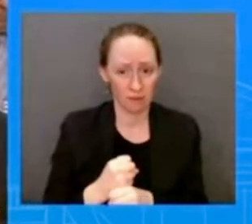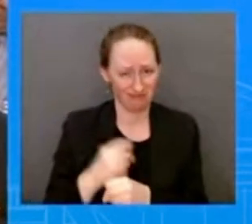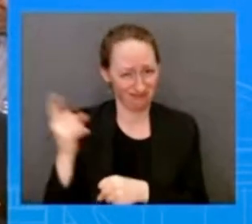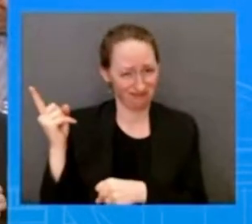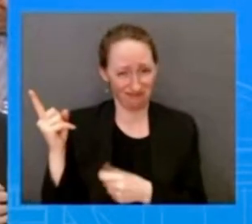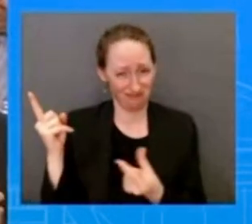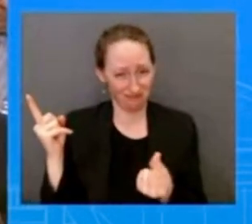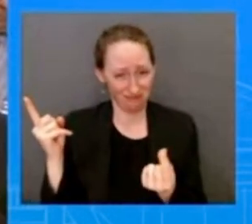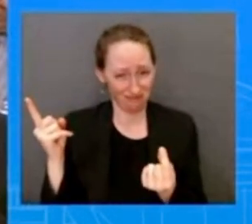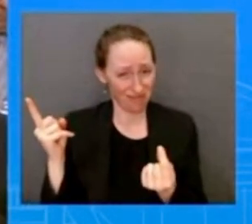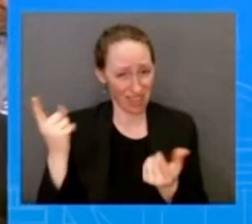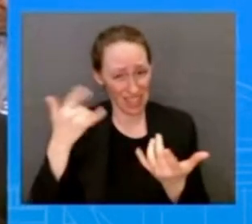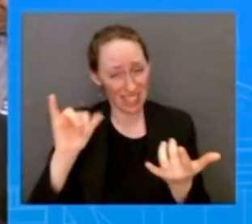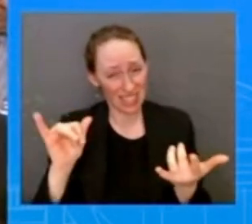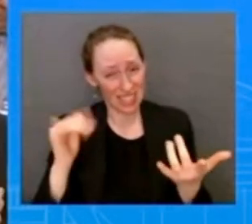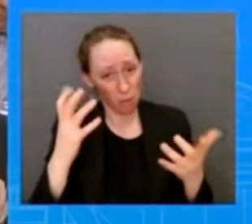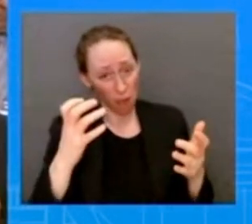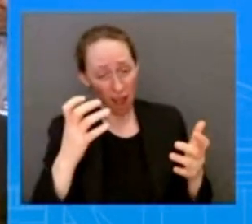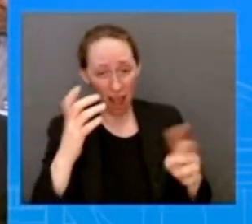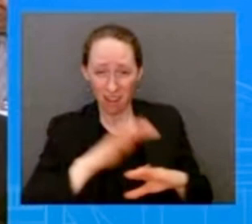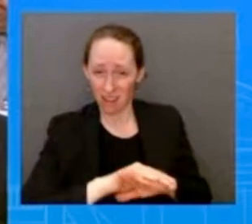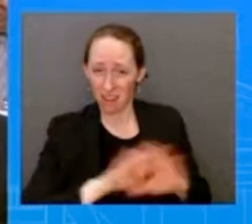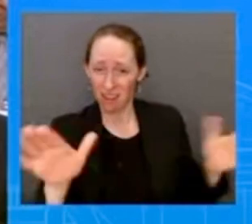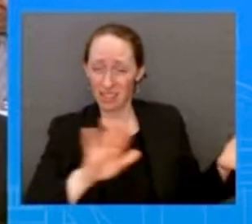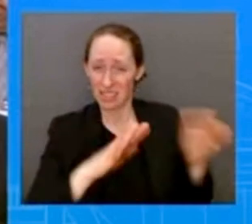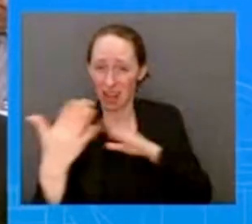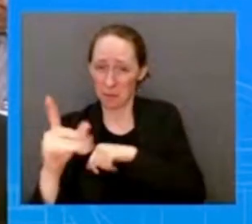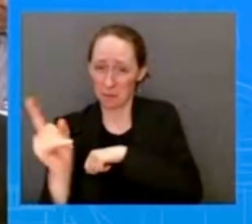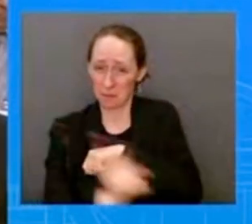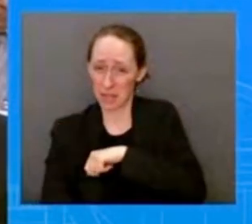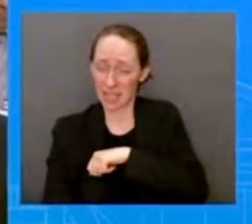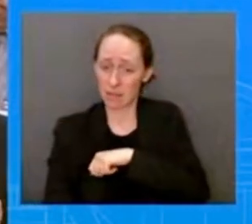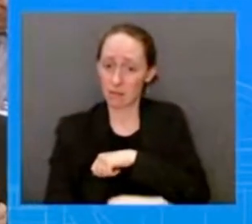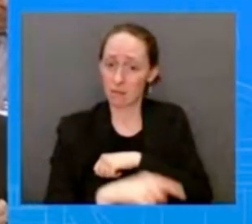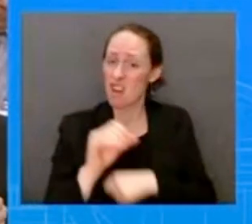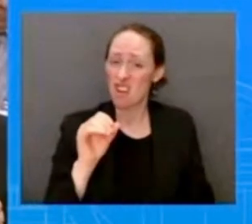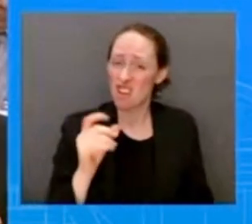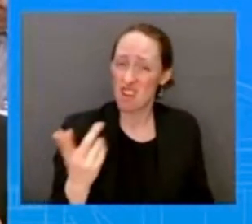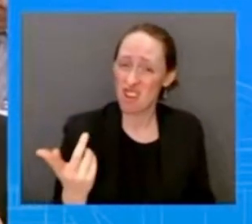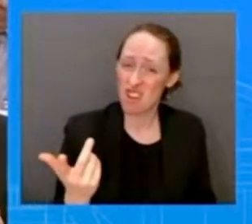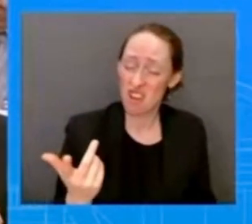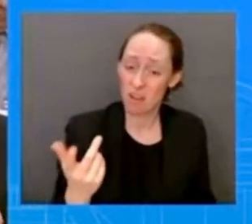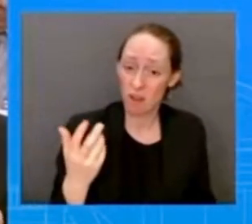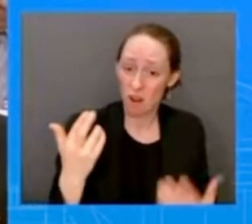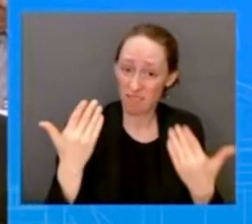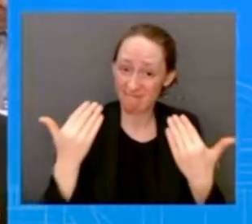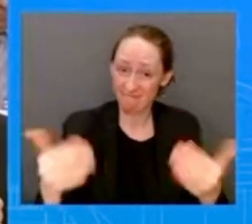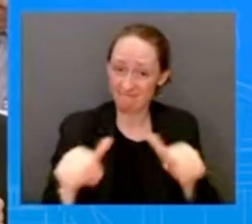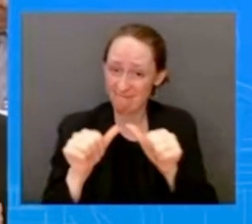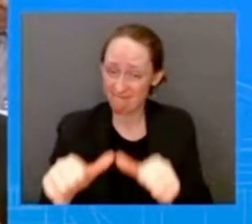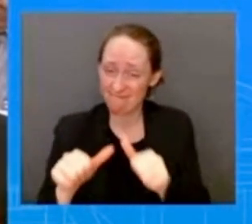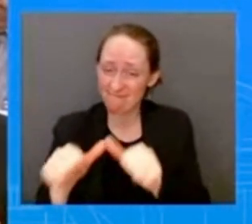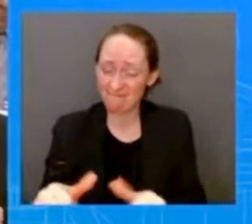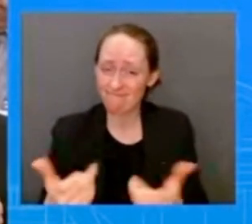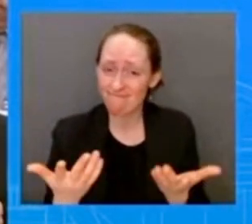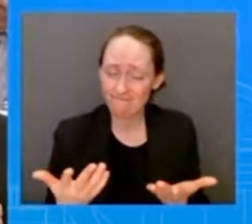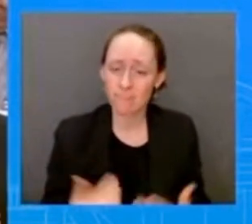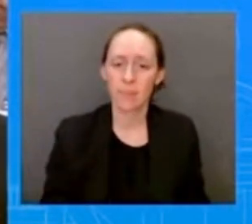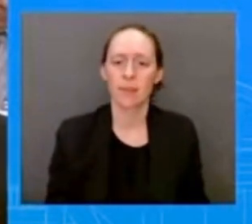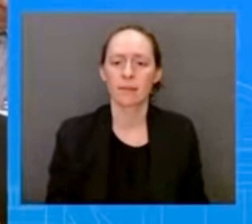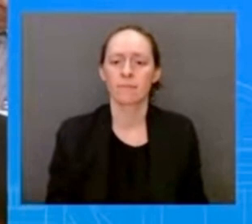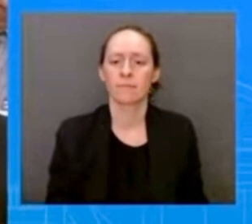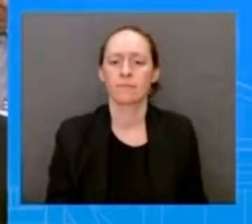go now to actually ensure that happens? Mm-hmm. As a follow to that, just also, what do you attribute the rise in people that have been,